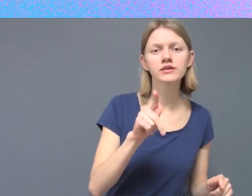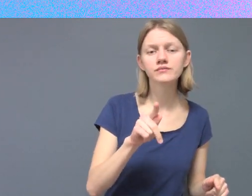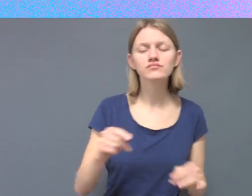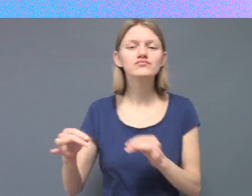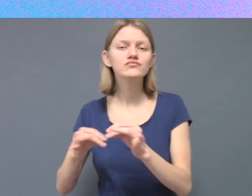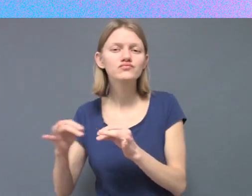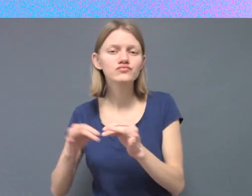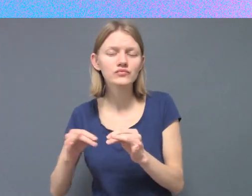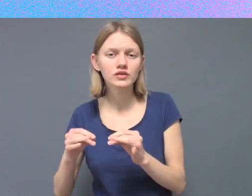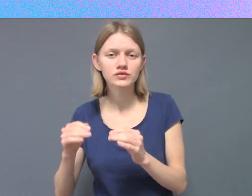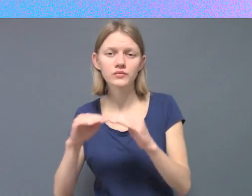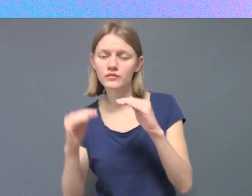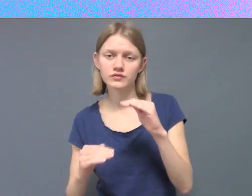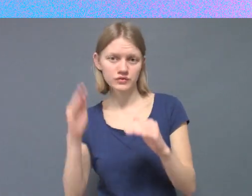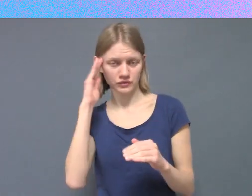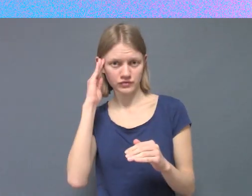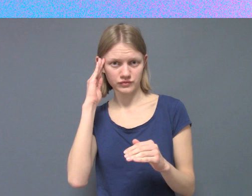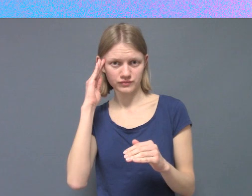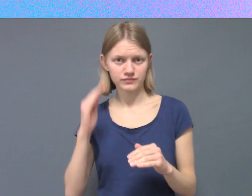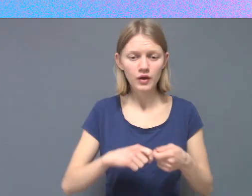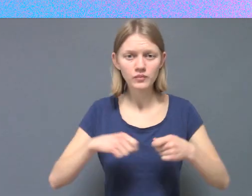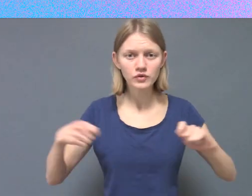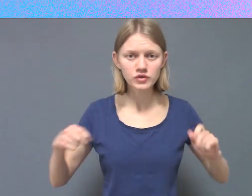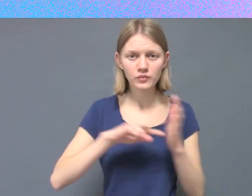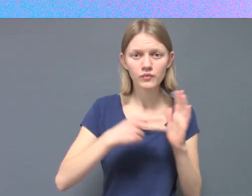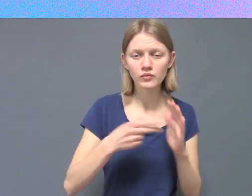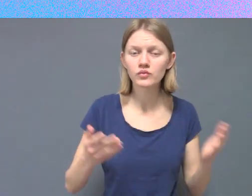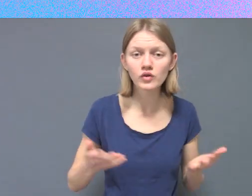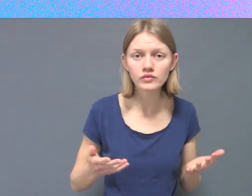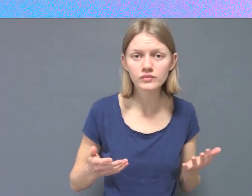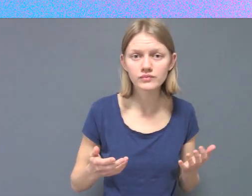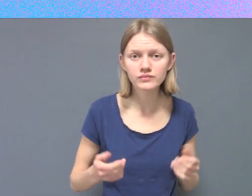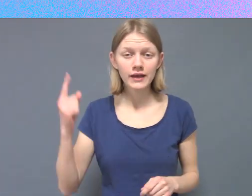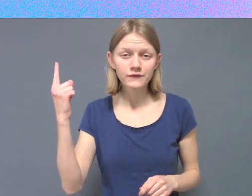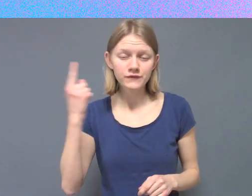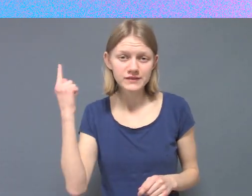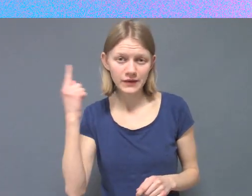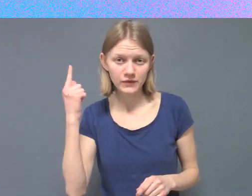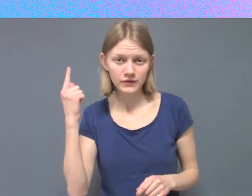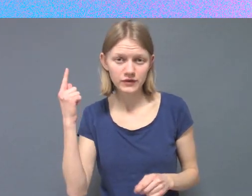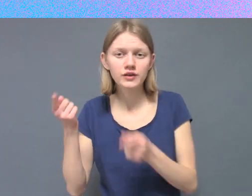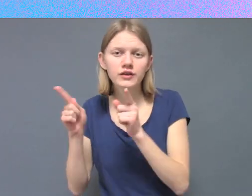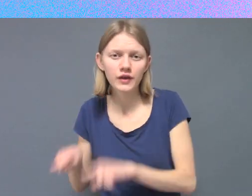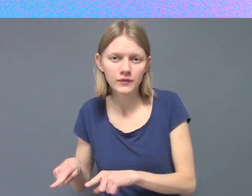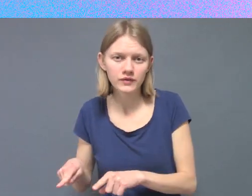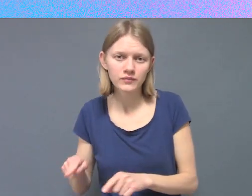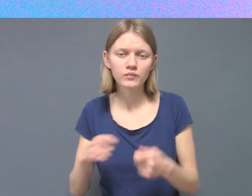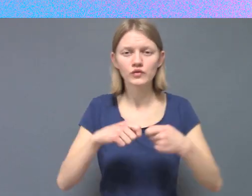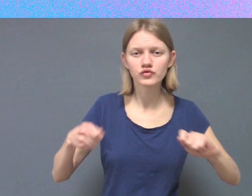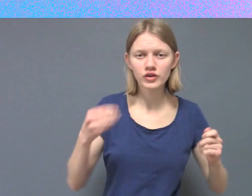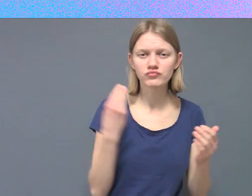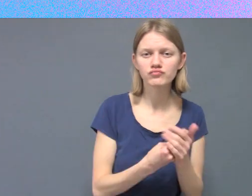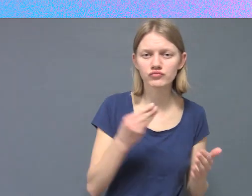ZK snark is, I suggest we start from some basics. What is the purpose of the blockchain? Essentially, it is needed